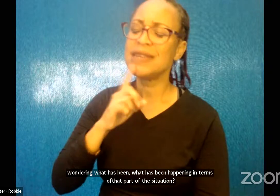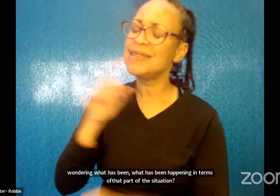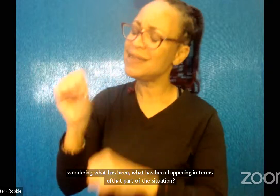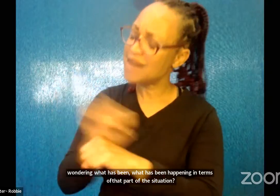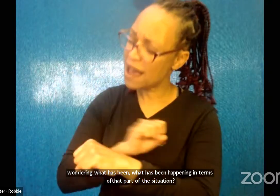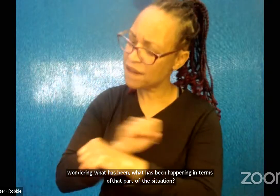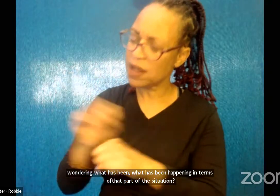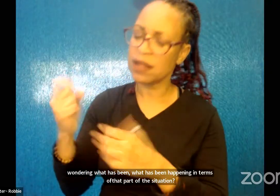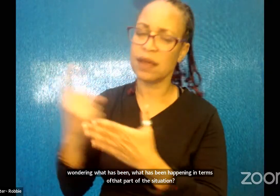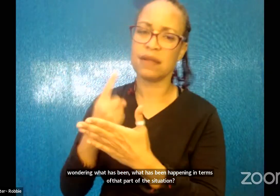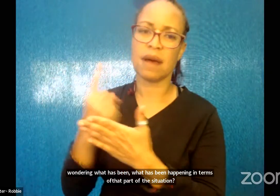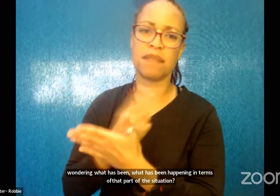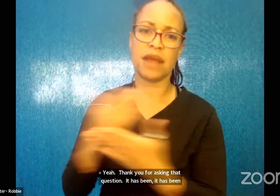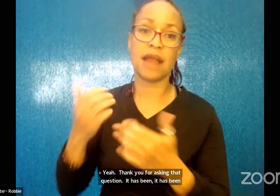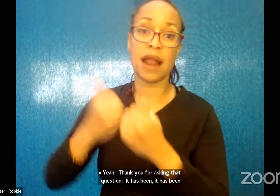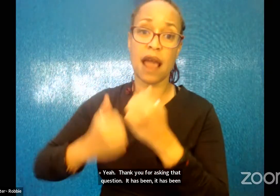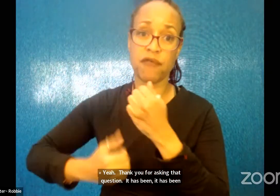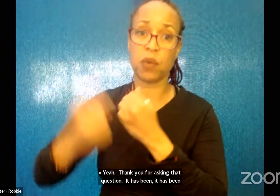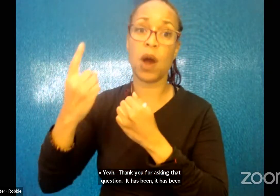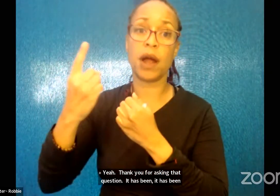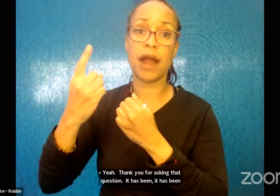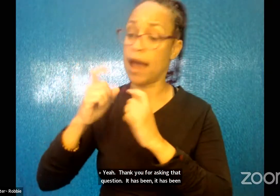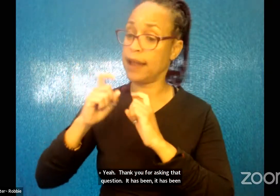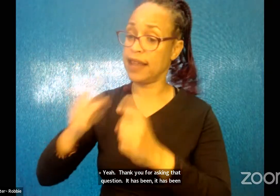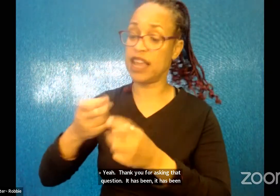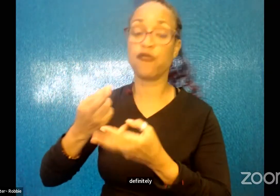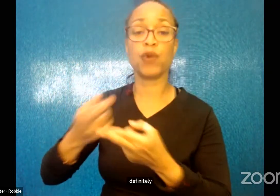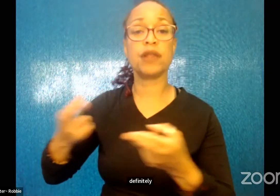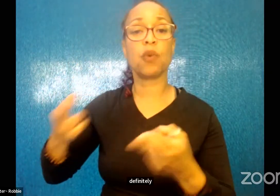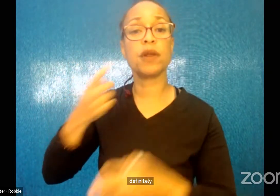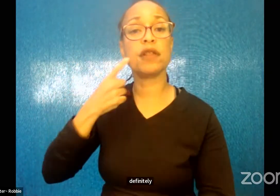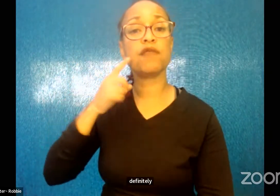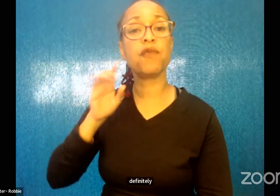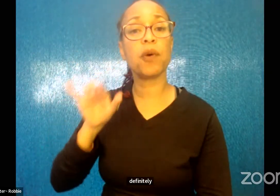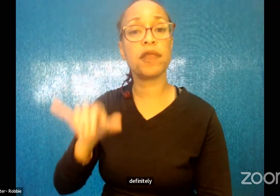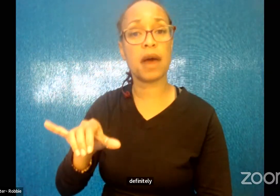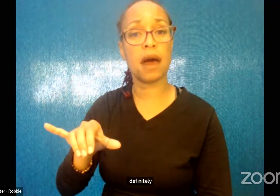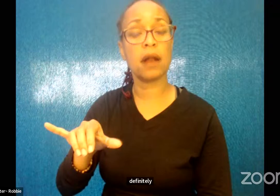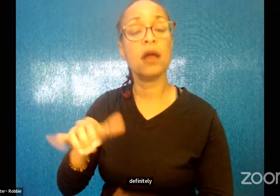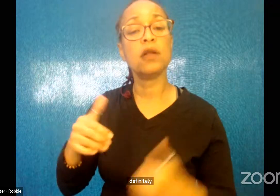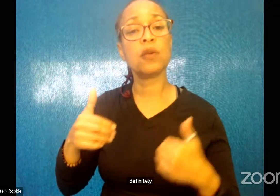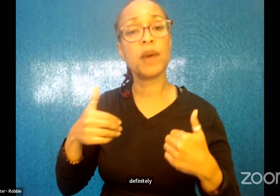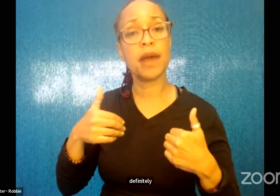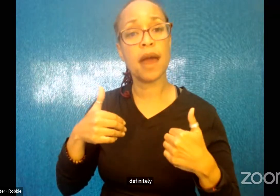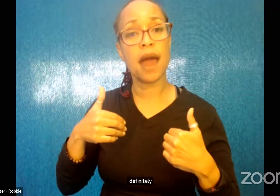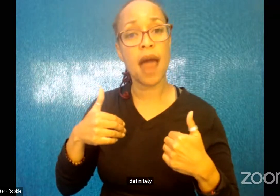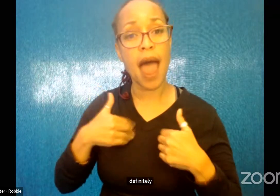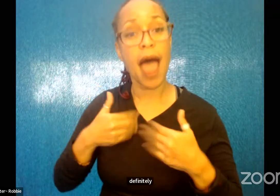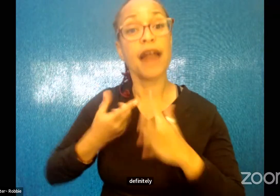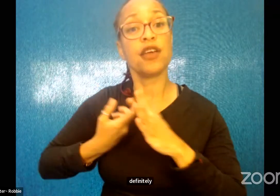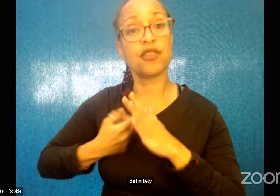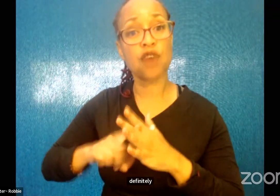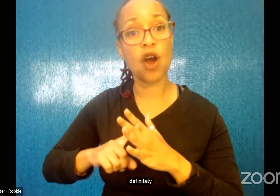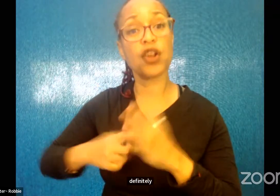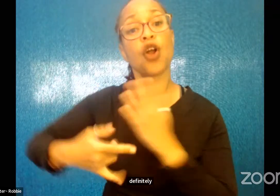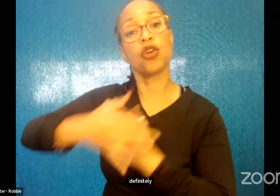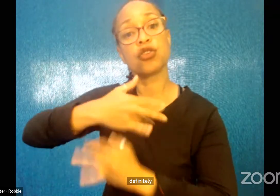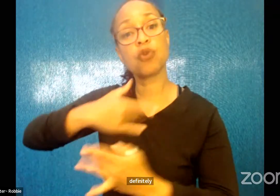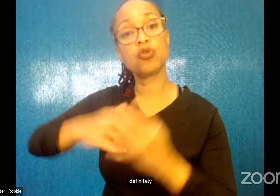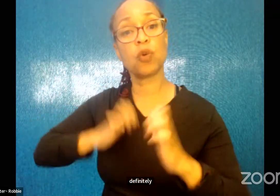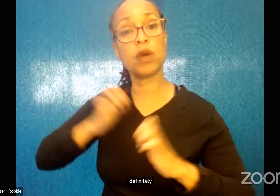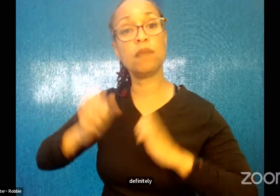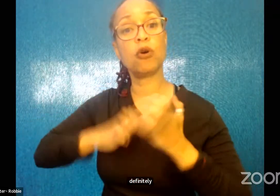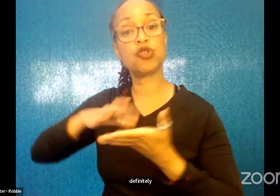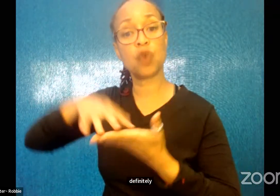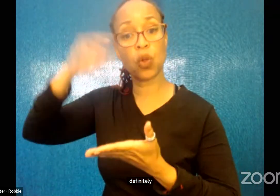that everybody's had to put resources toward. So we had begun our social and emotional learning team at